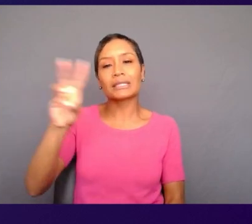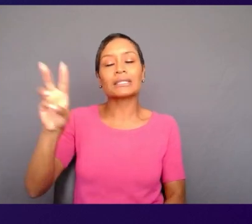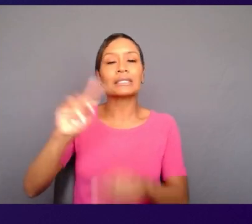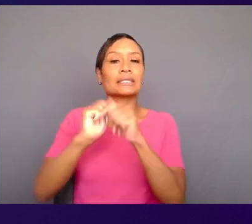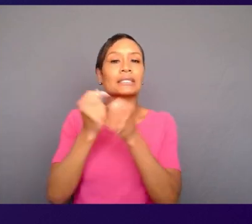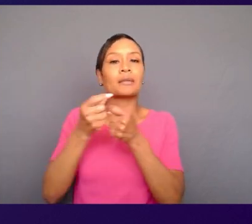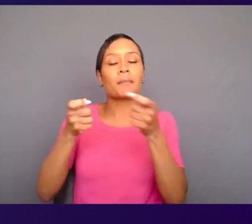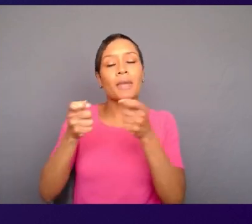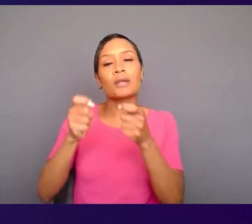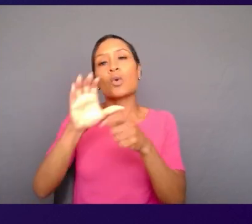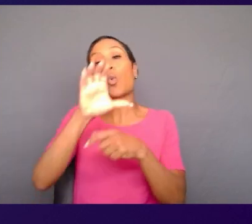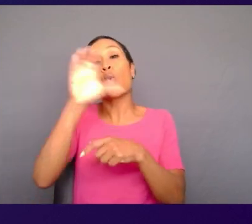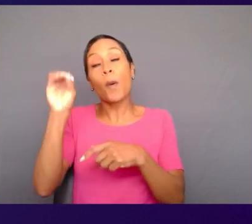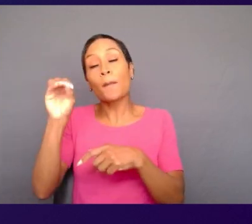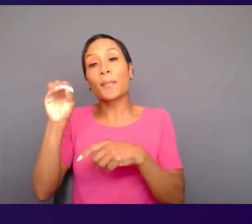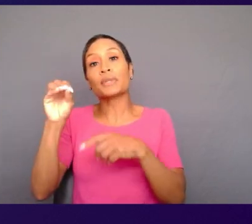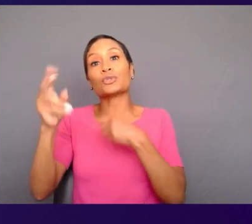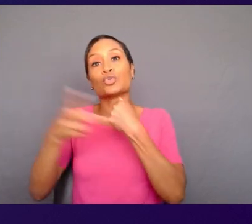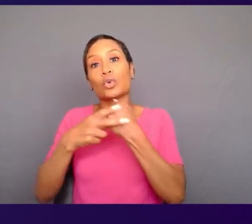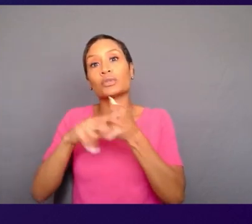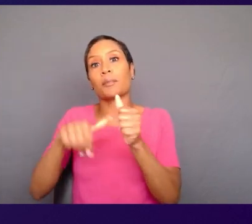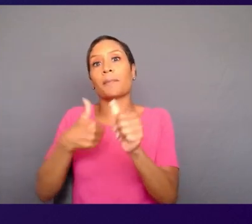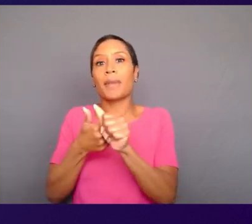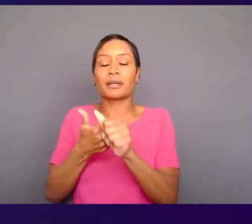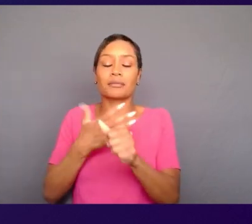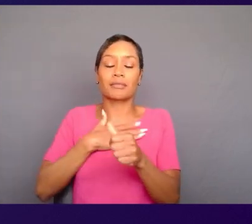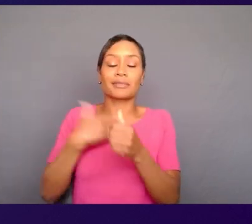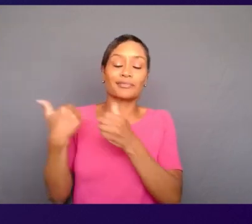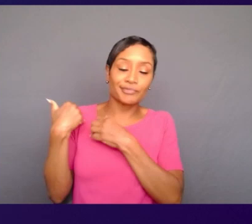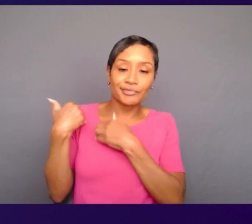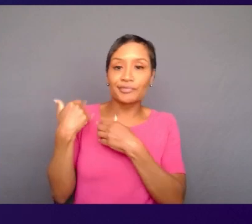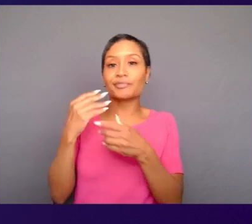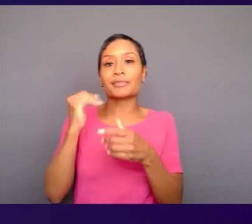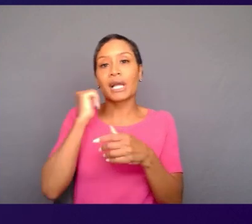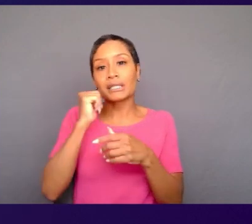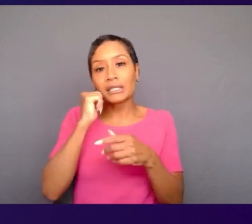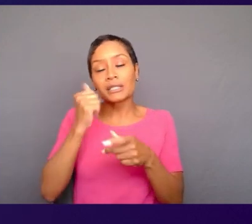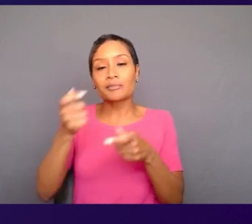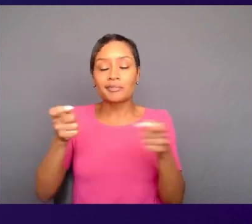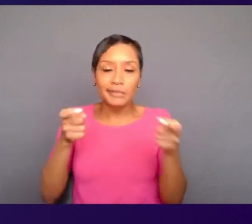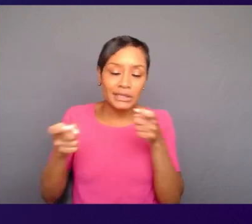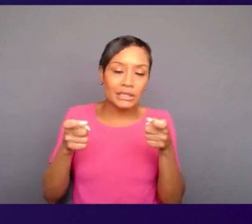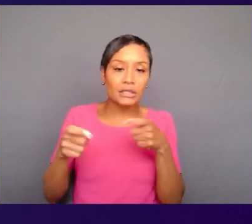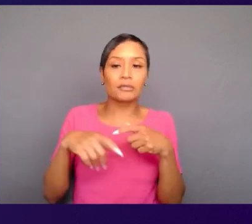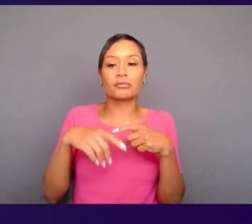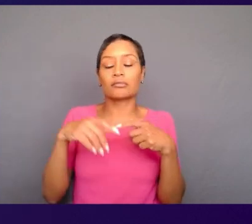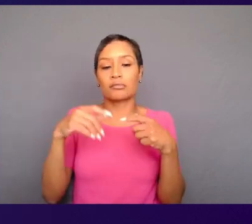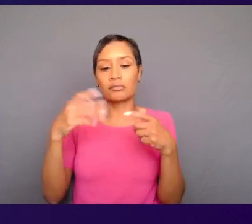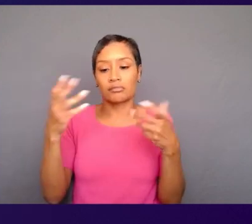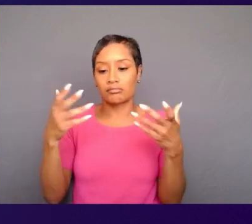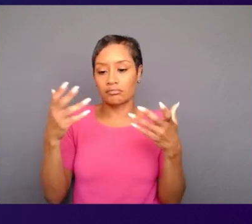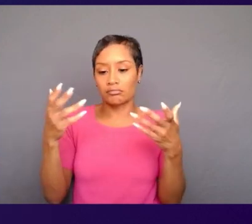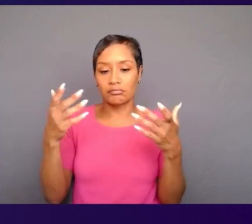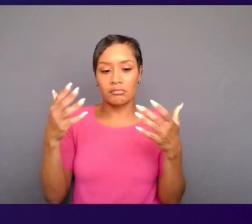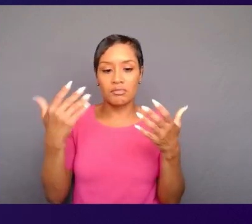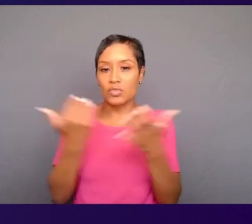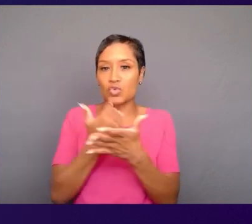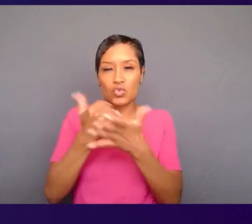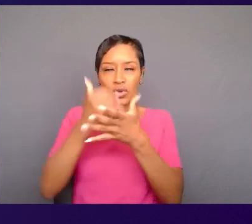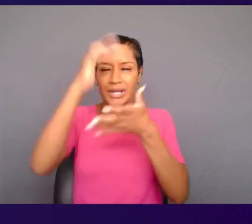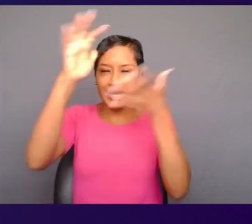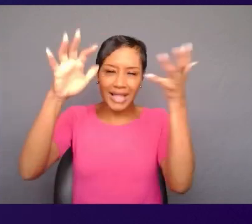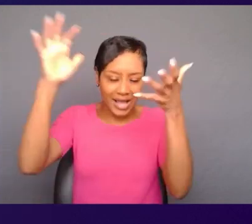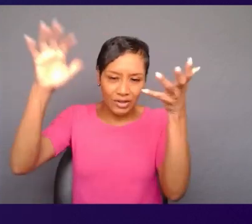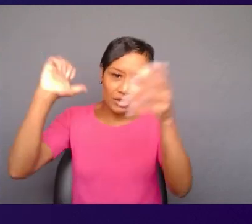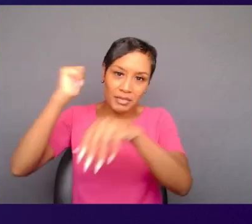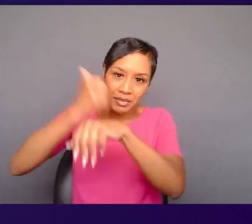storage and backup environment. So I do everything from daily administration to new cloud implementations